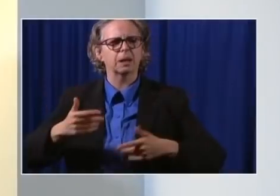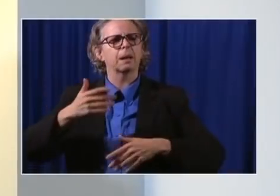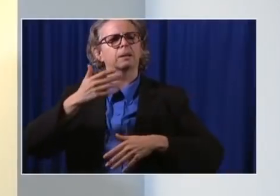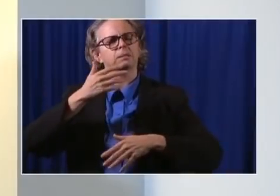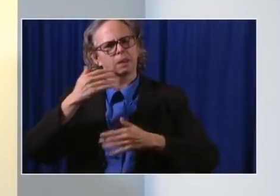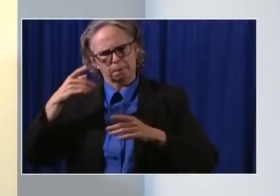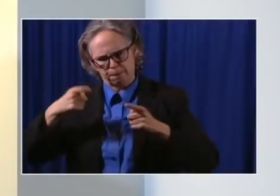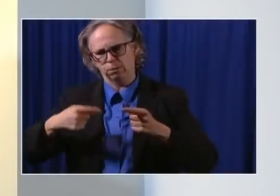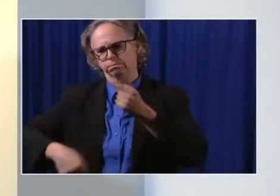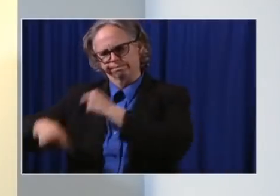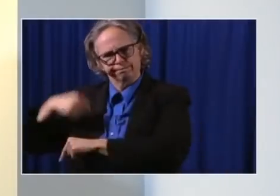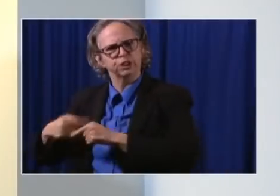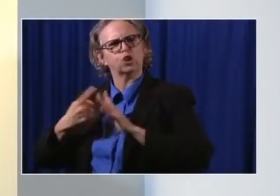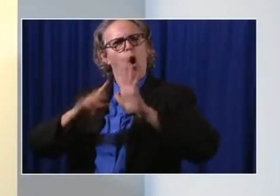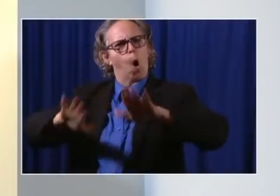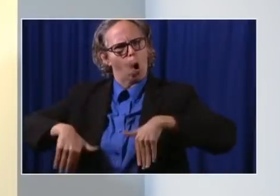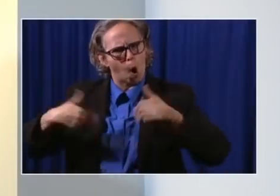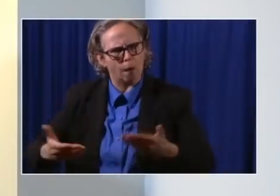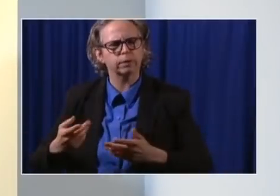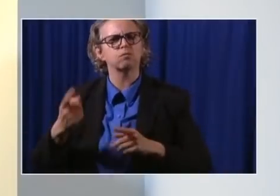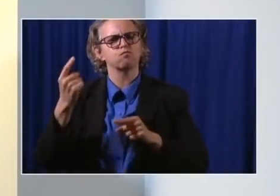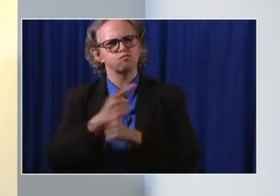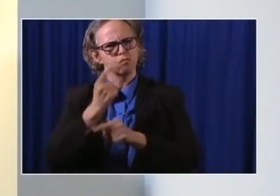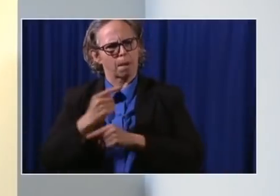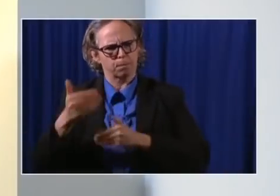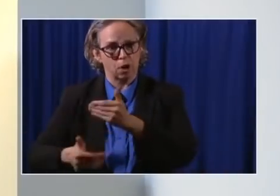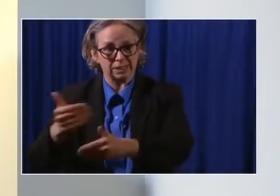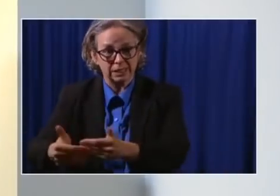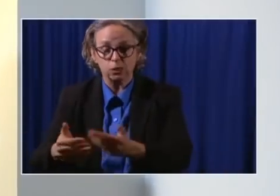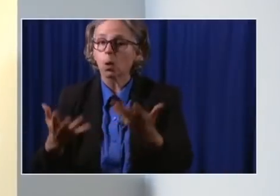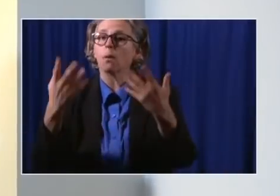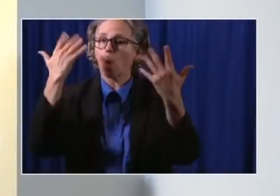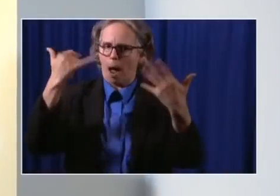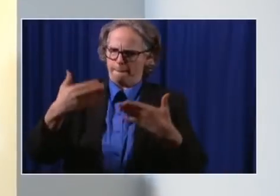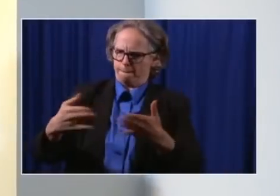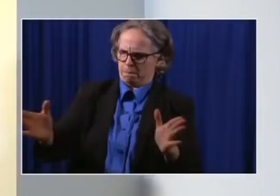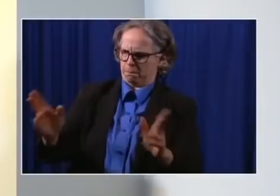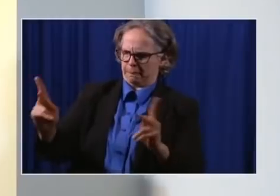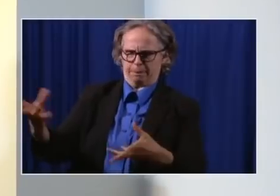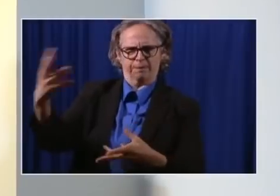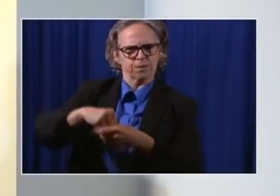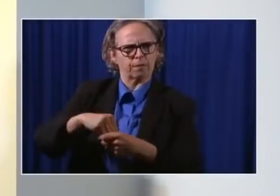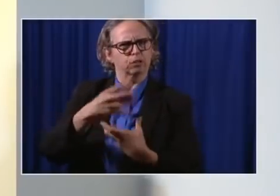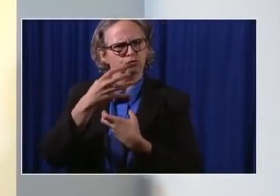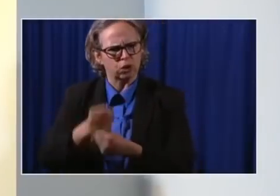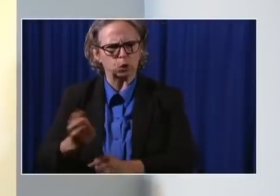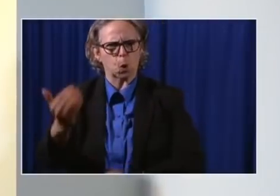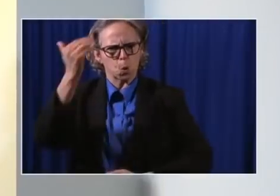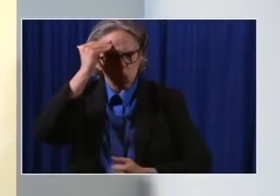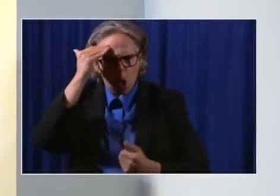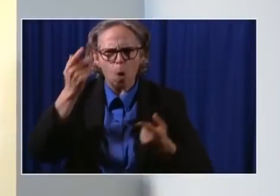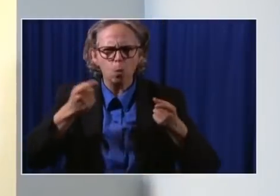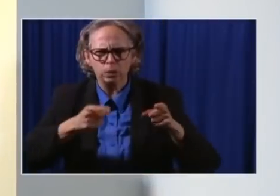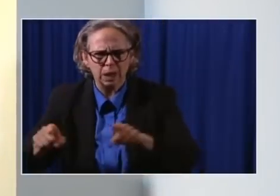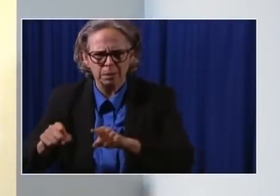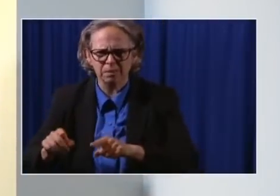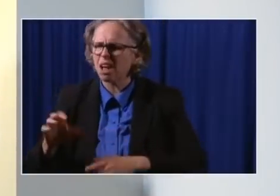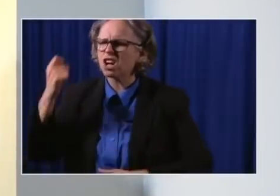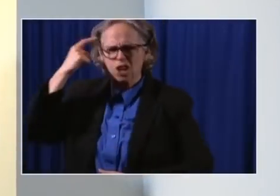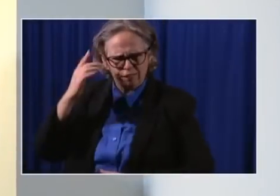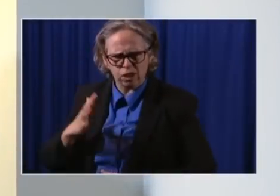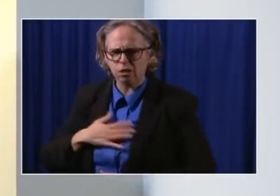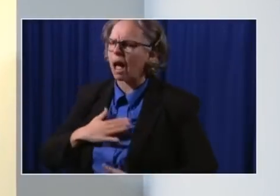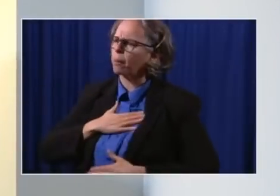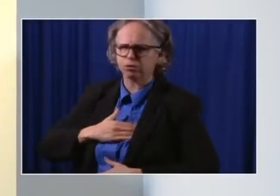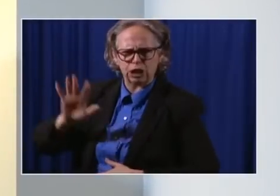with public consideration in mind. And I appreciate, Governor, you're asking the legislature to do